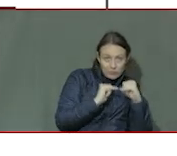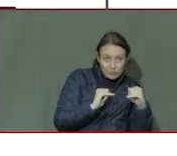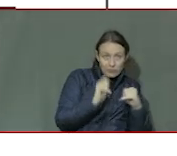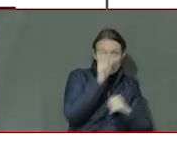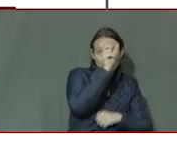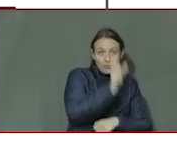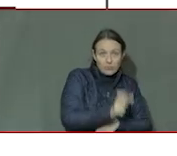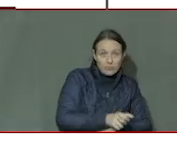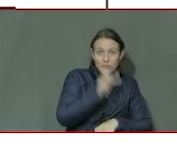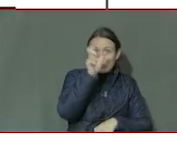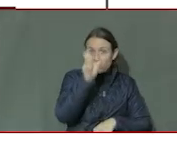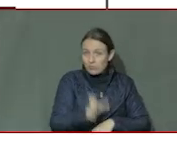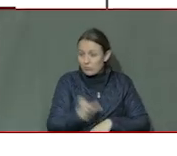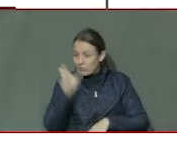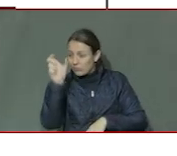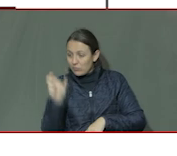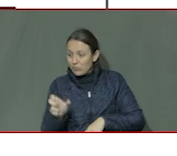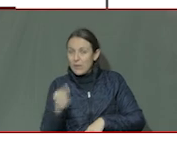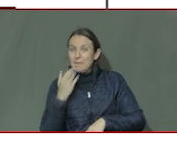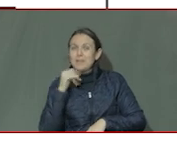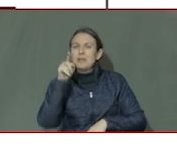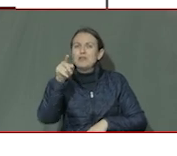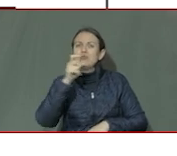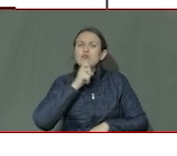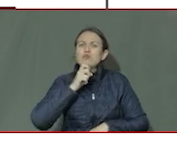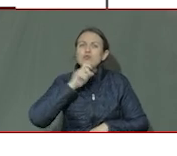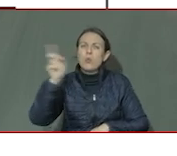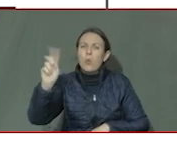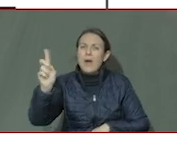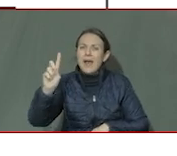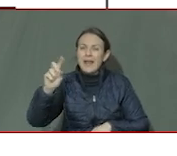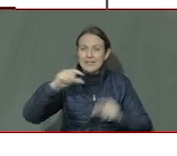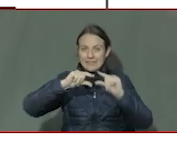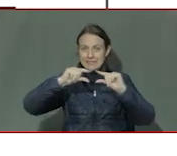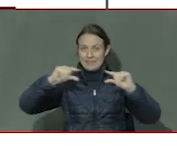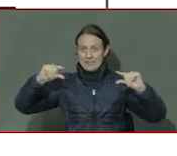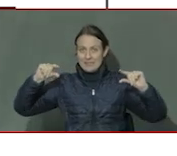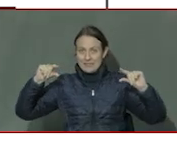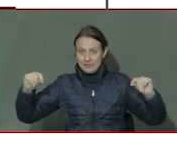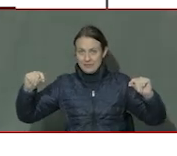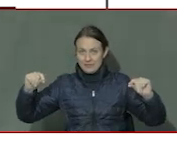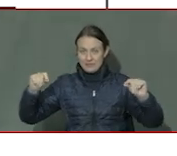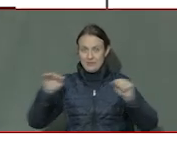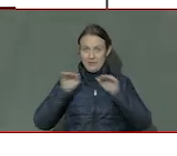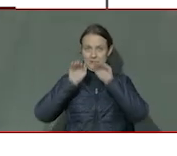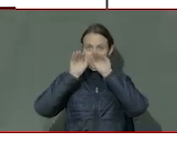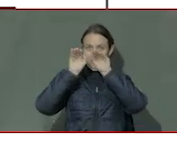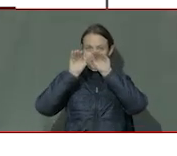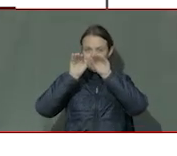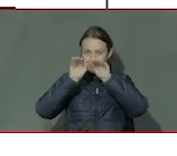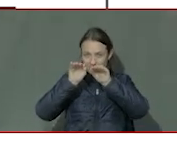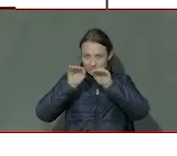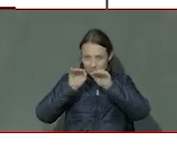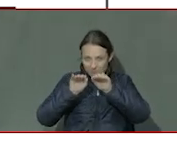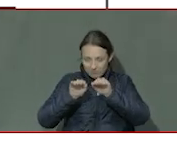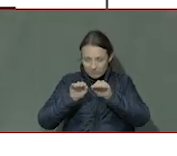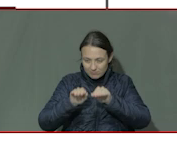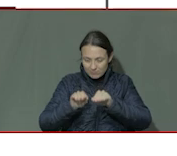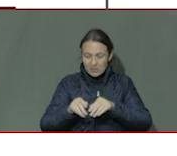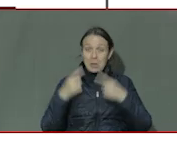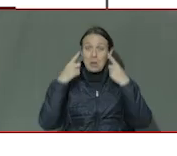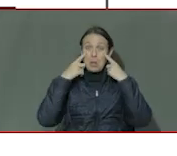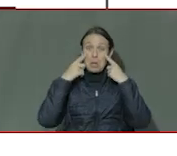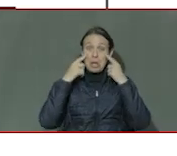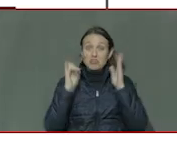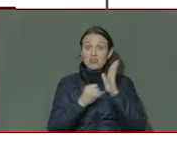use a ruler. Don't say I will just look at it with my eyes and I will count